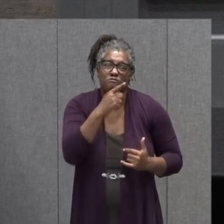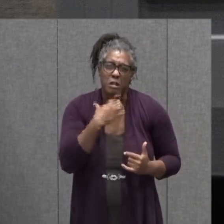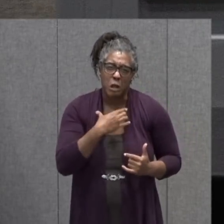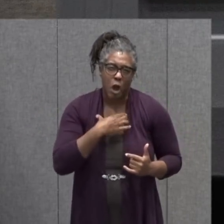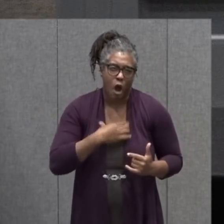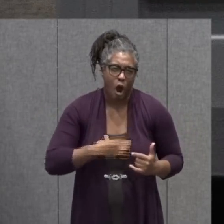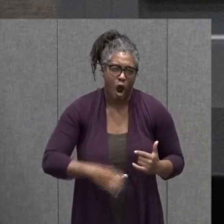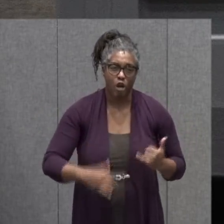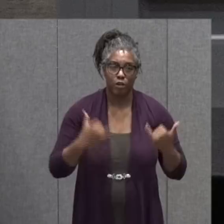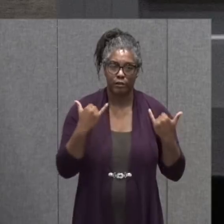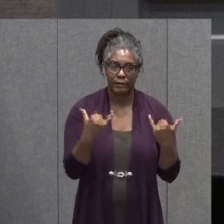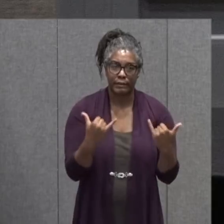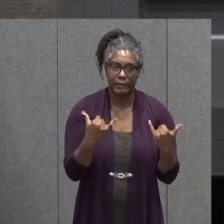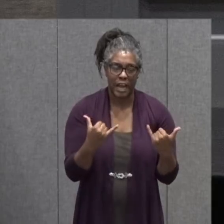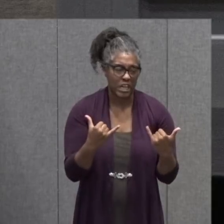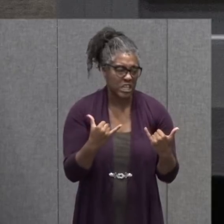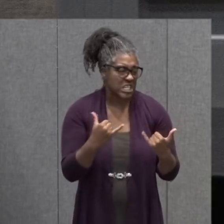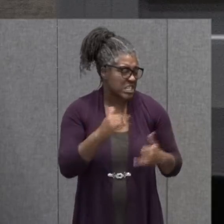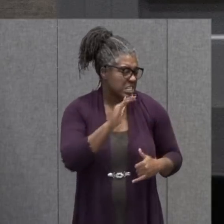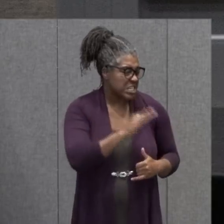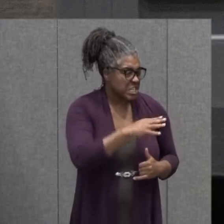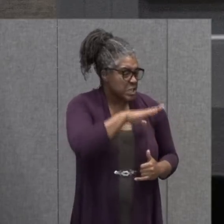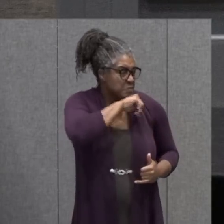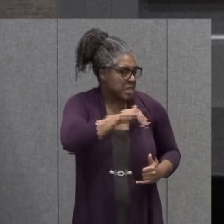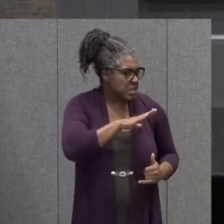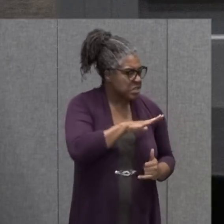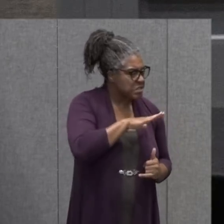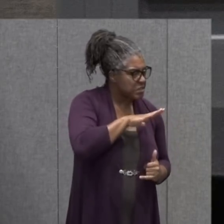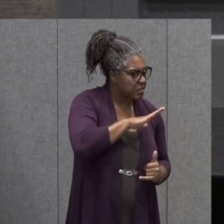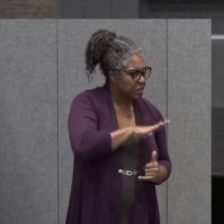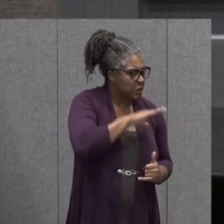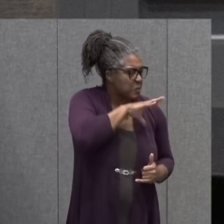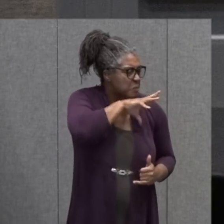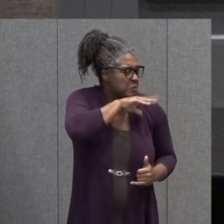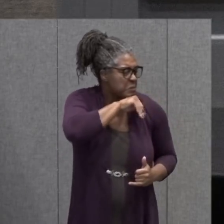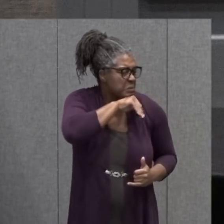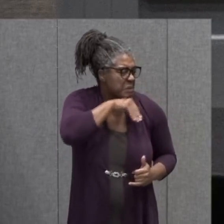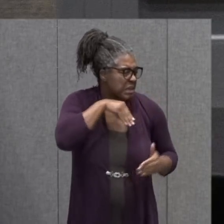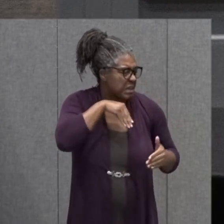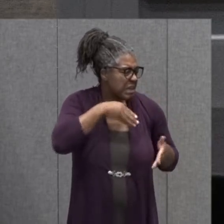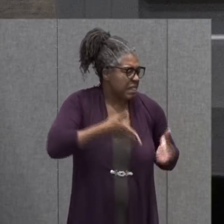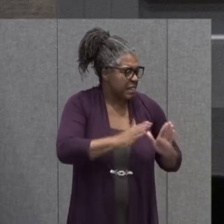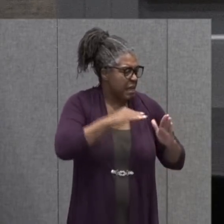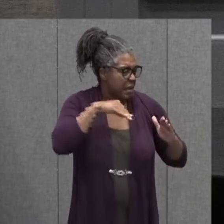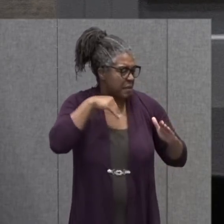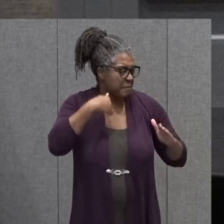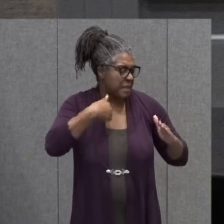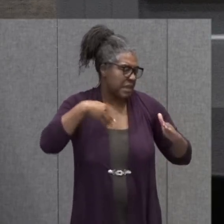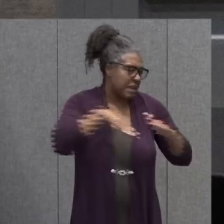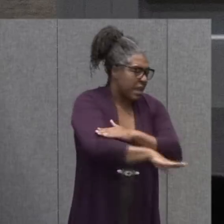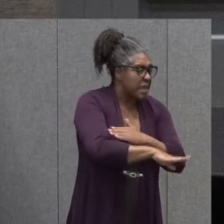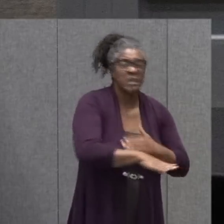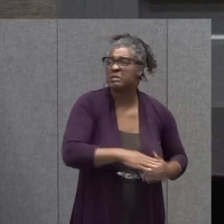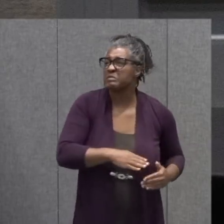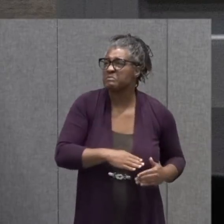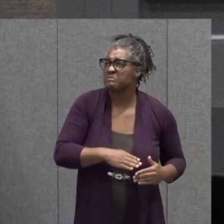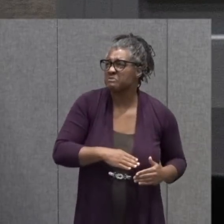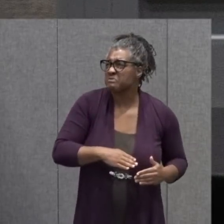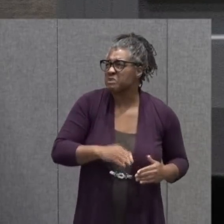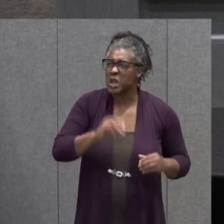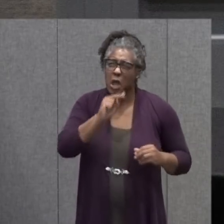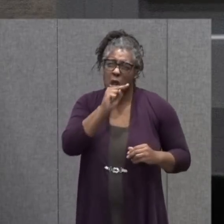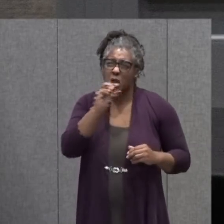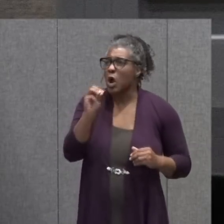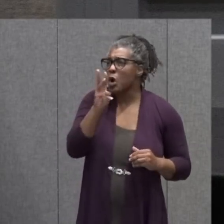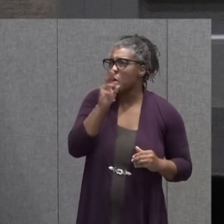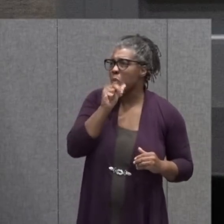Little pig, let me in," he growled. "No way, not by the hair on